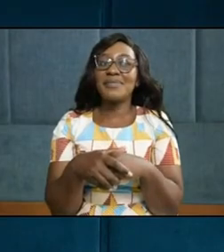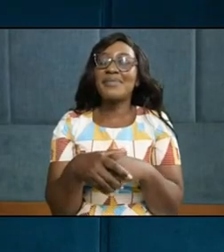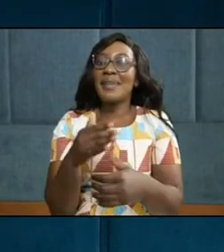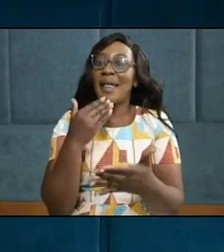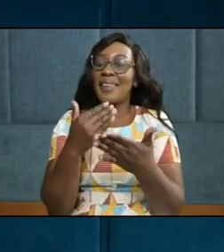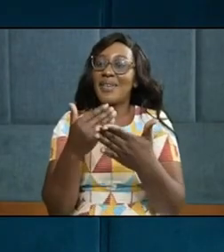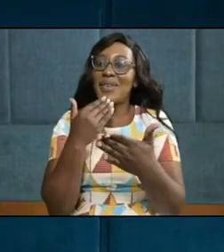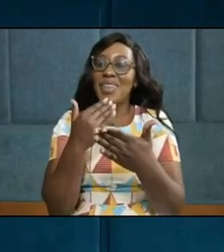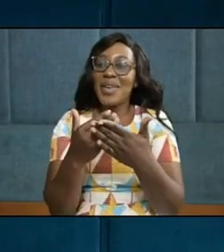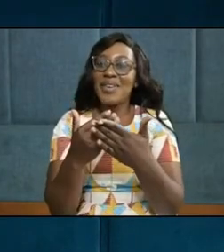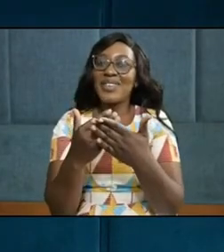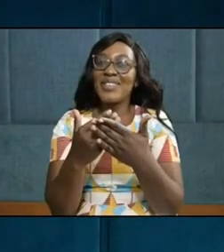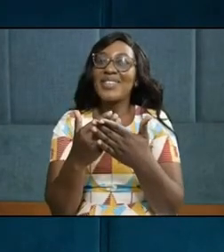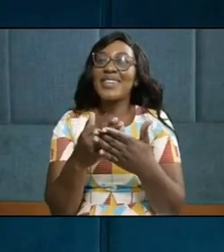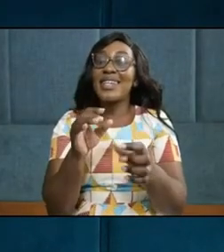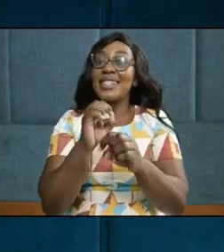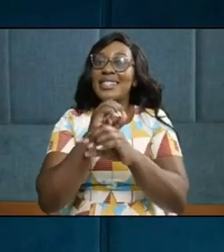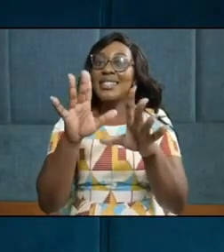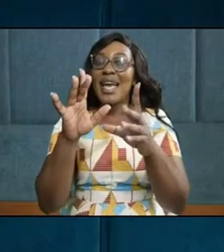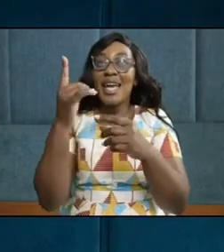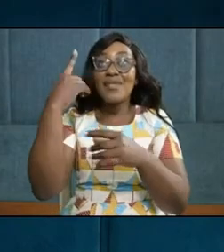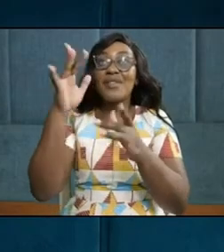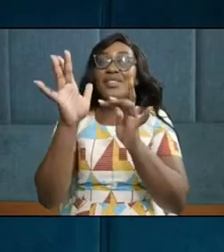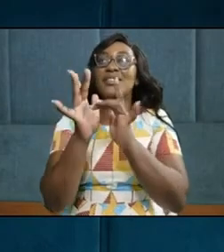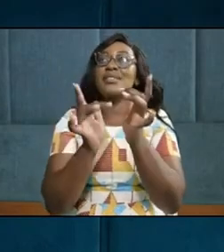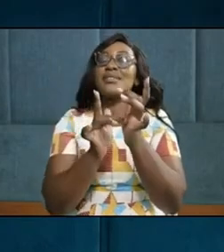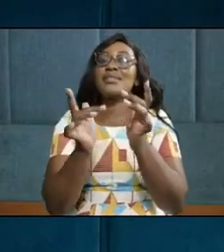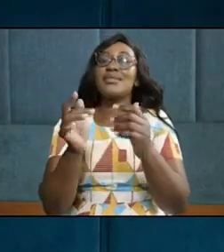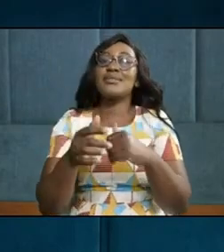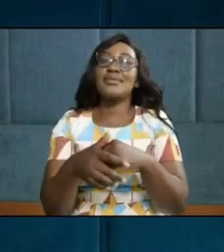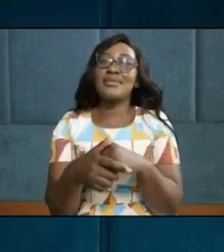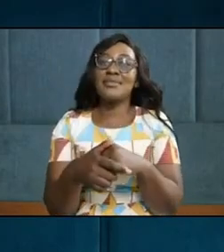Thank you. And shine for Jesus. So they,